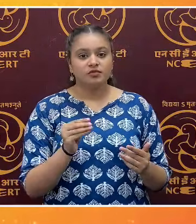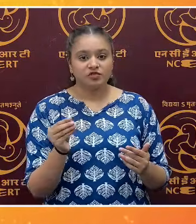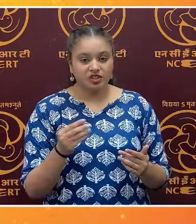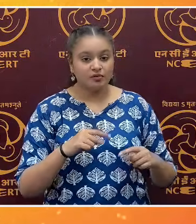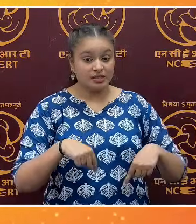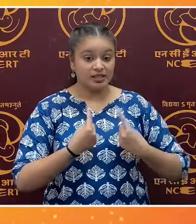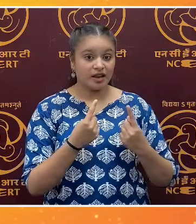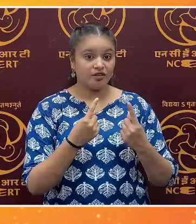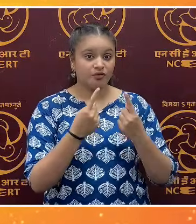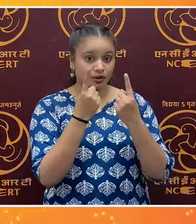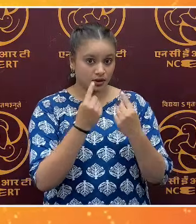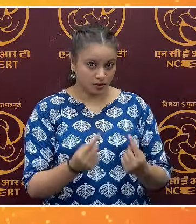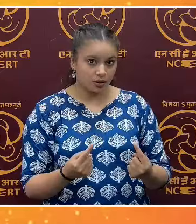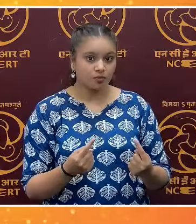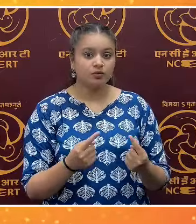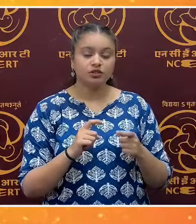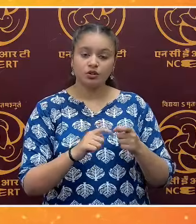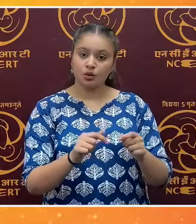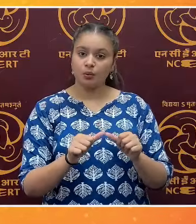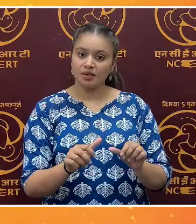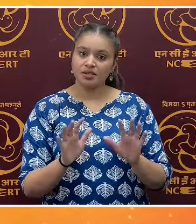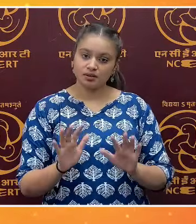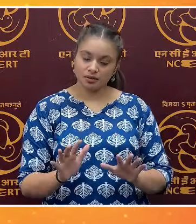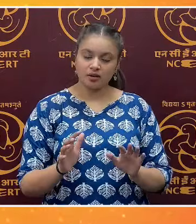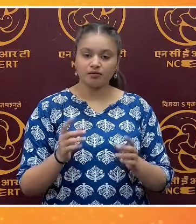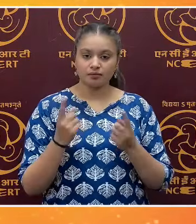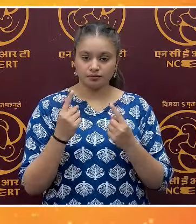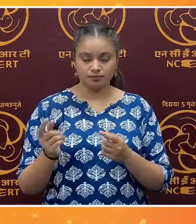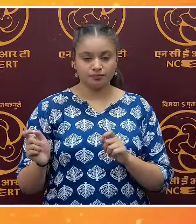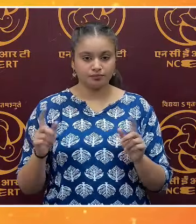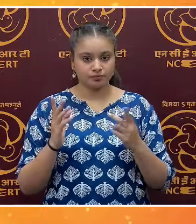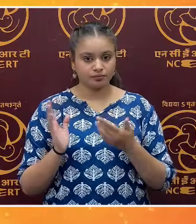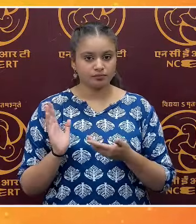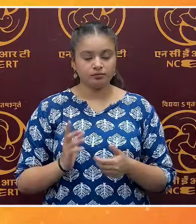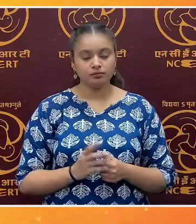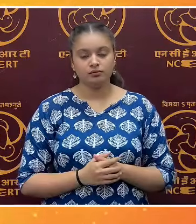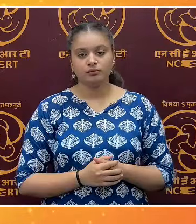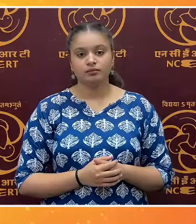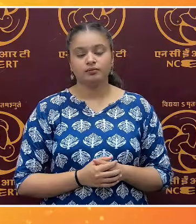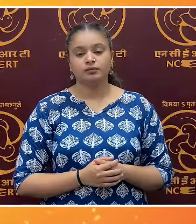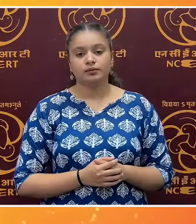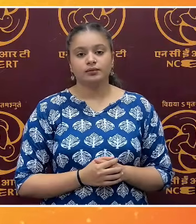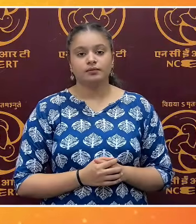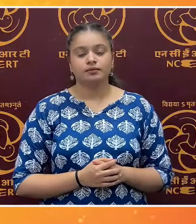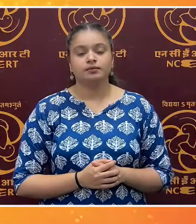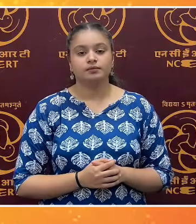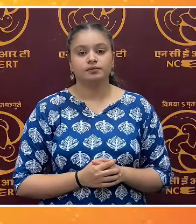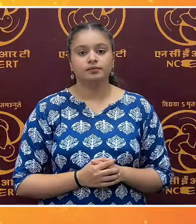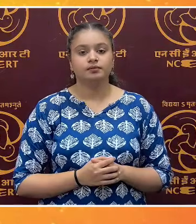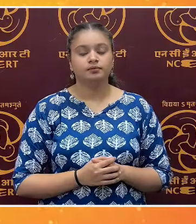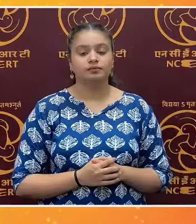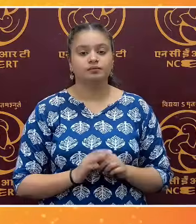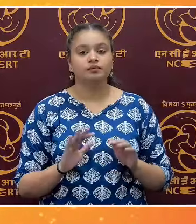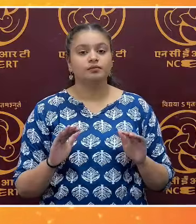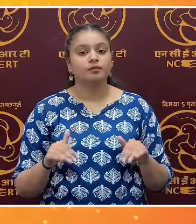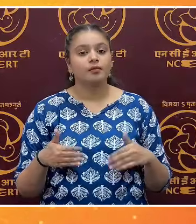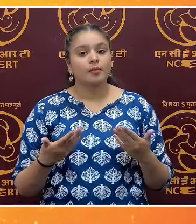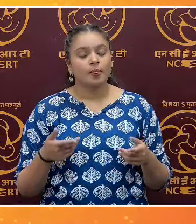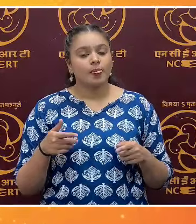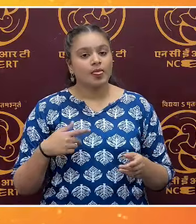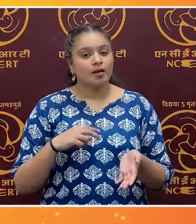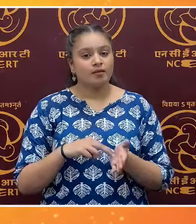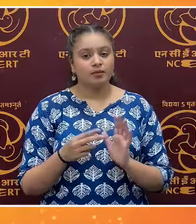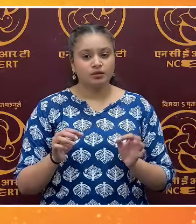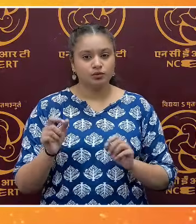self-evaluation segment here. We have self-evaluation segment here. It is, and it doesn't mean that you